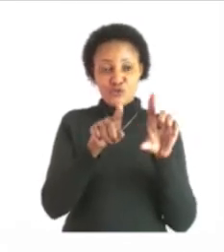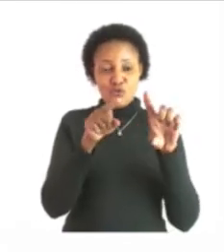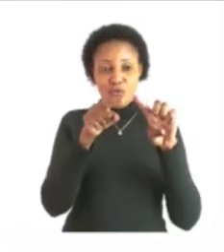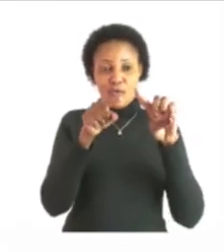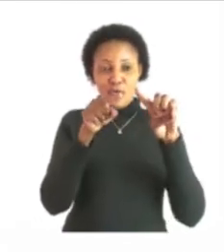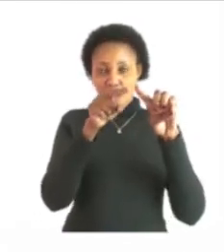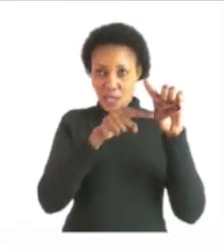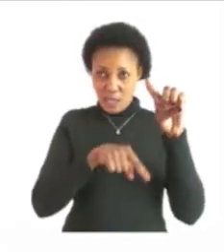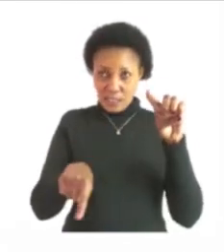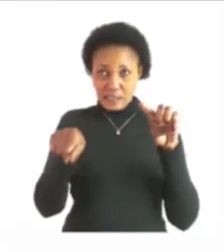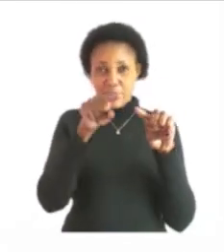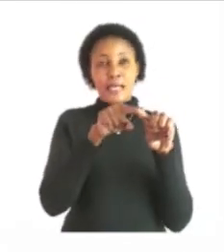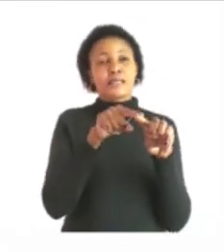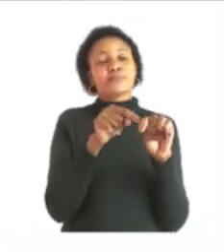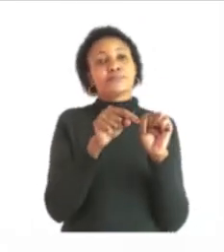the circle